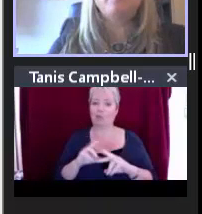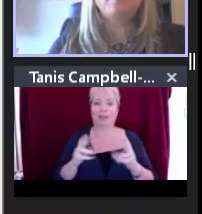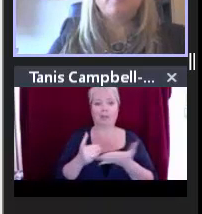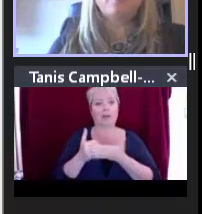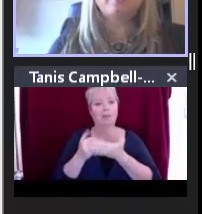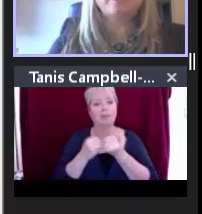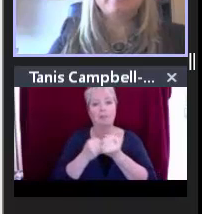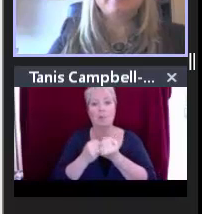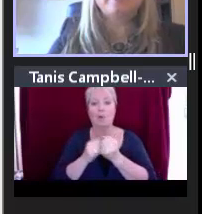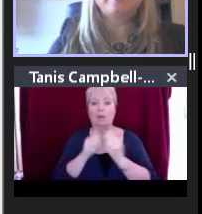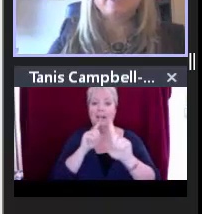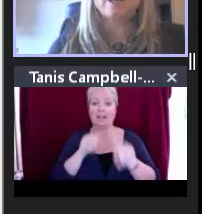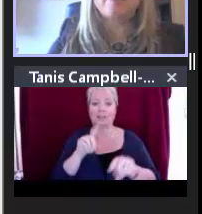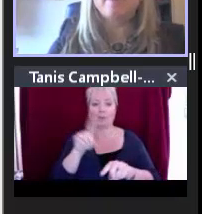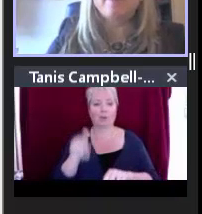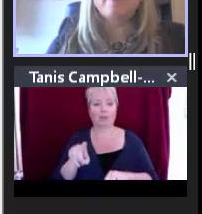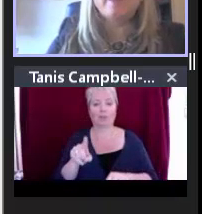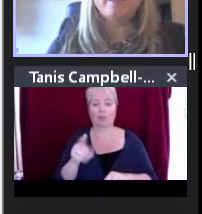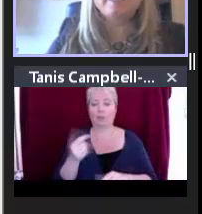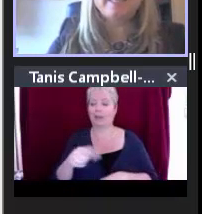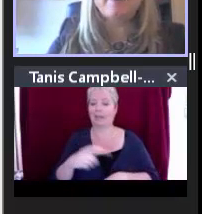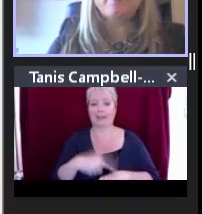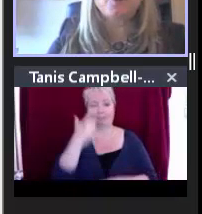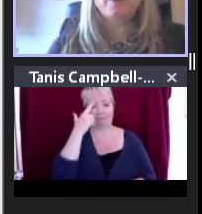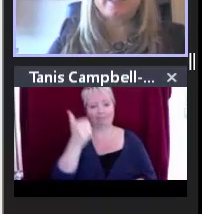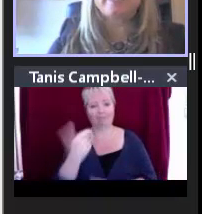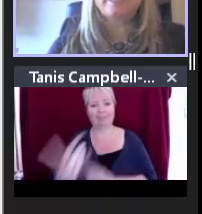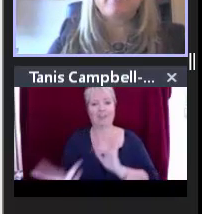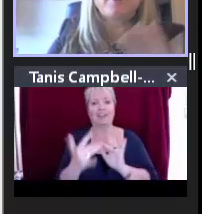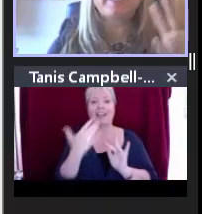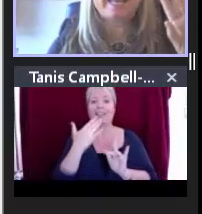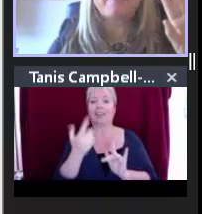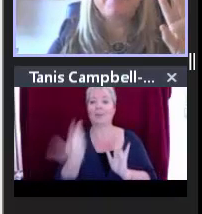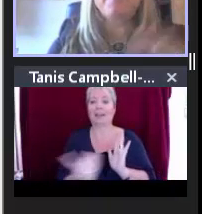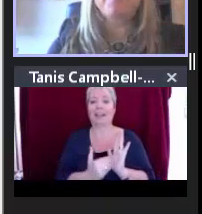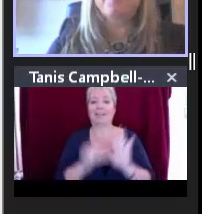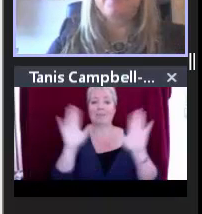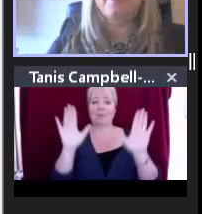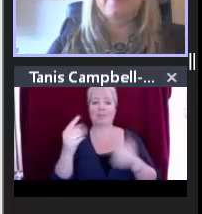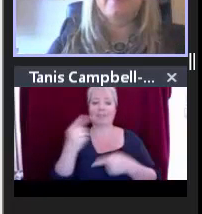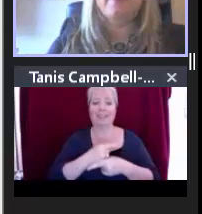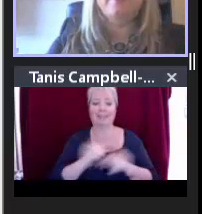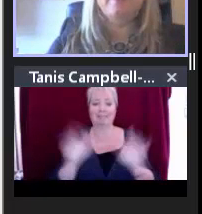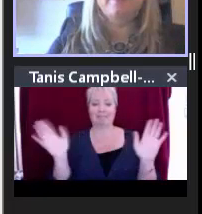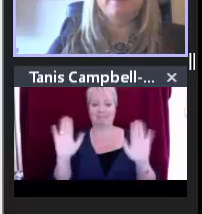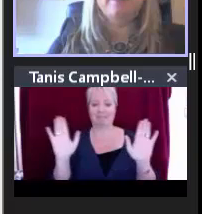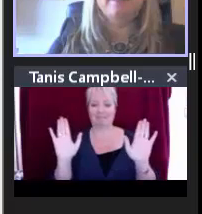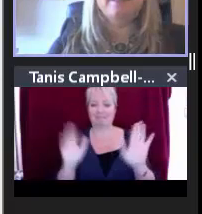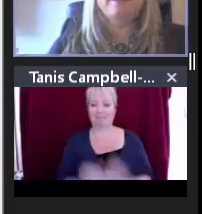please do feel free to contact us at any time. Thanks again for joining us. Have a great day.